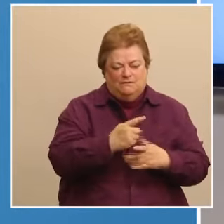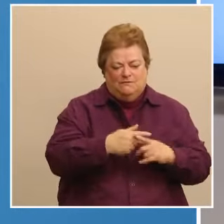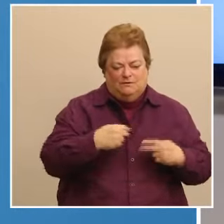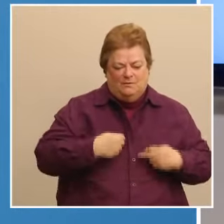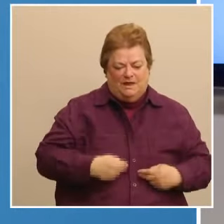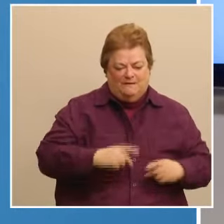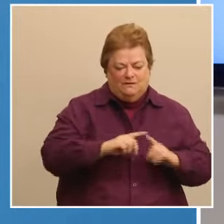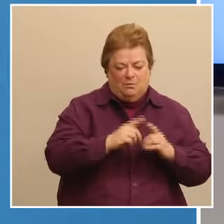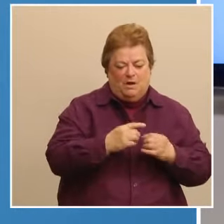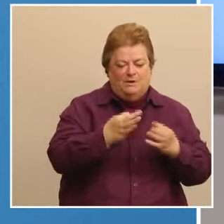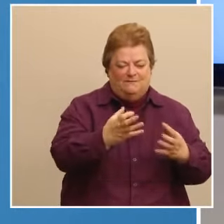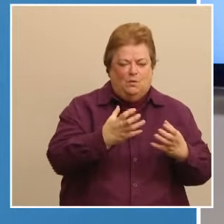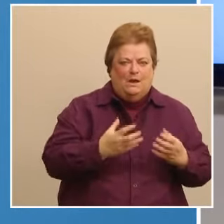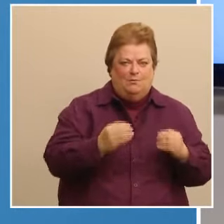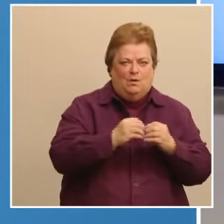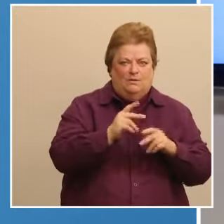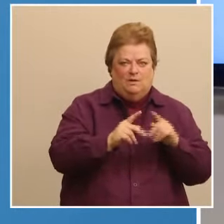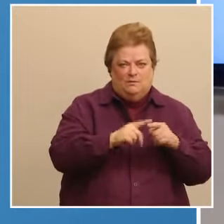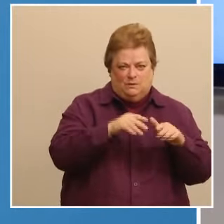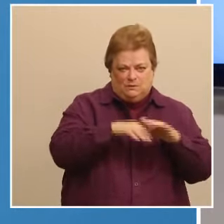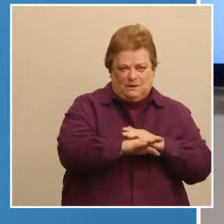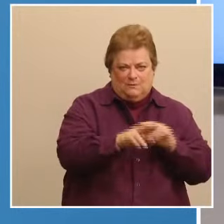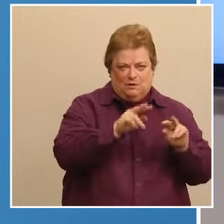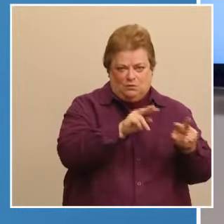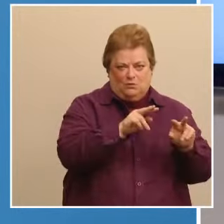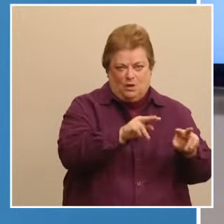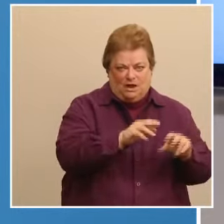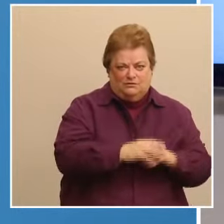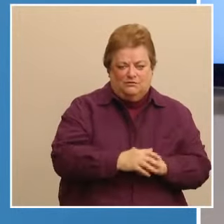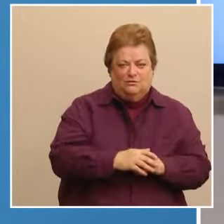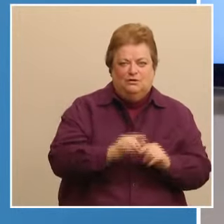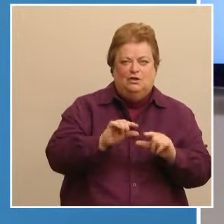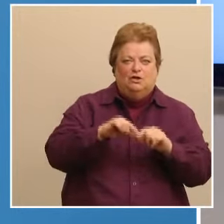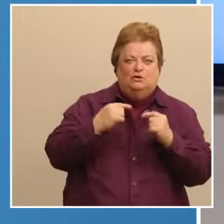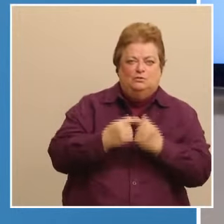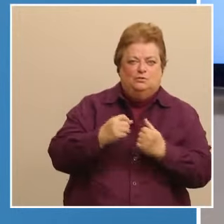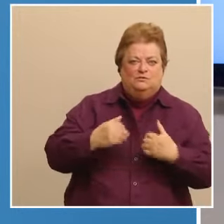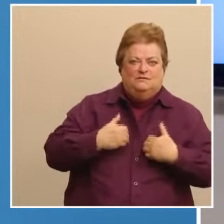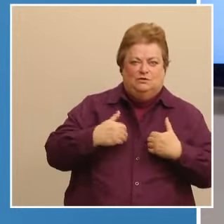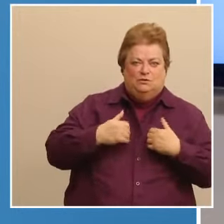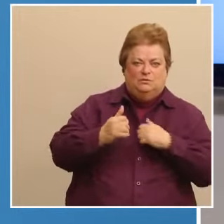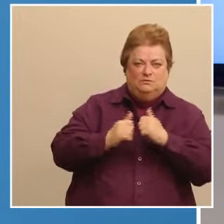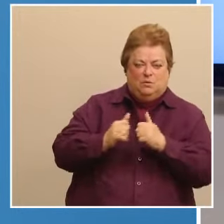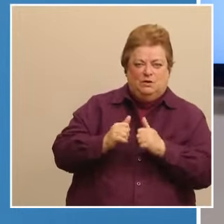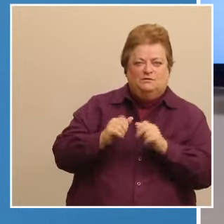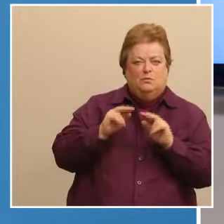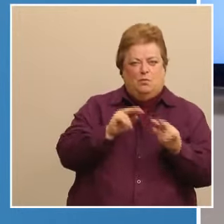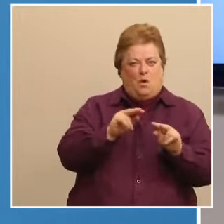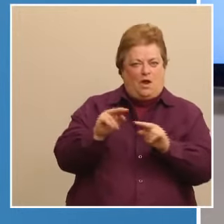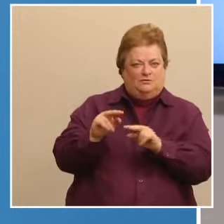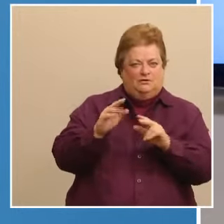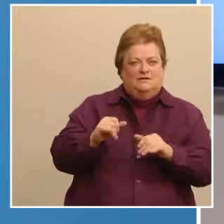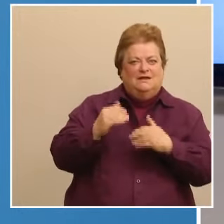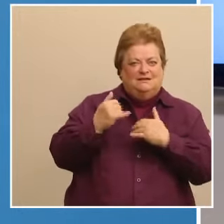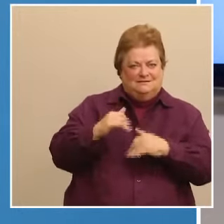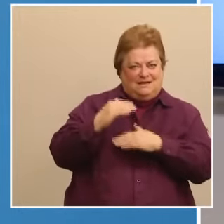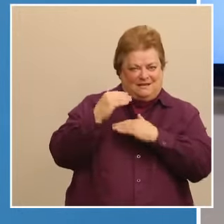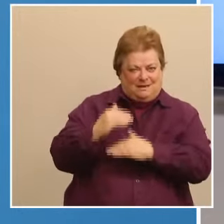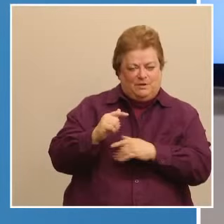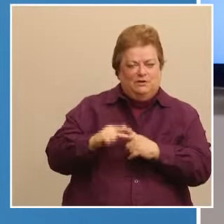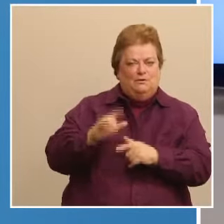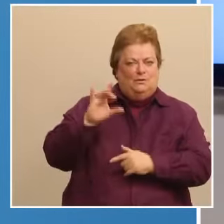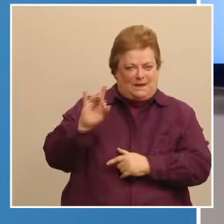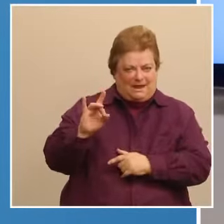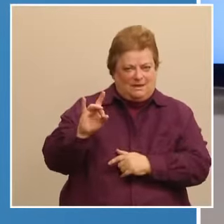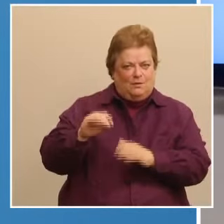can accommodate this increased capacity. Groups of youth sports spectators are still limited to 8 or fewer